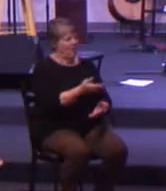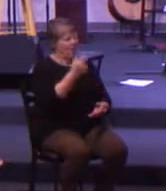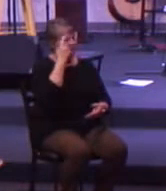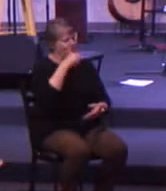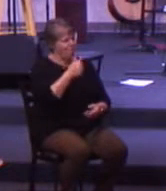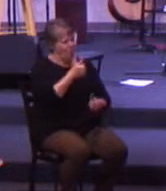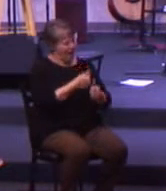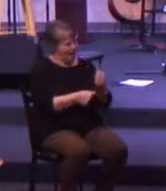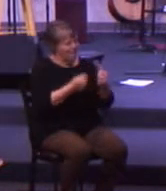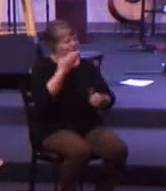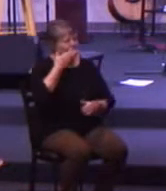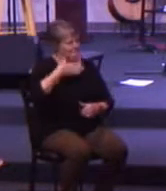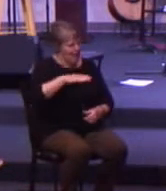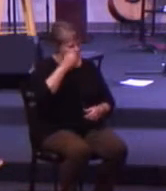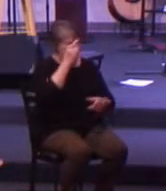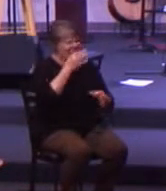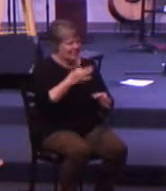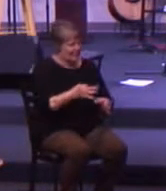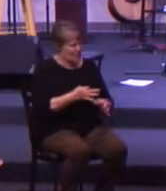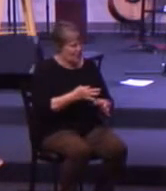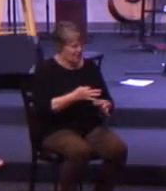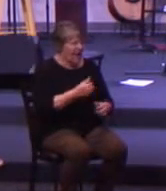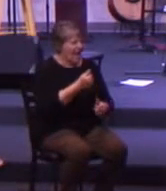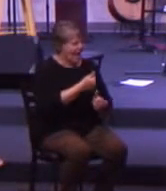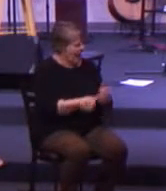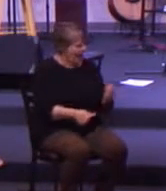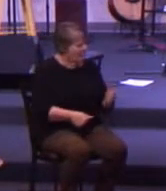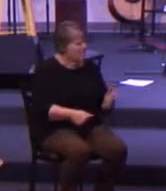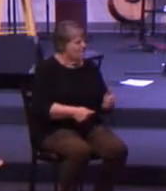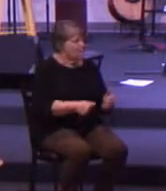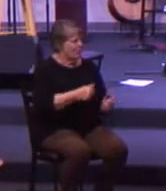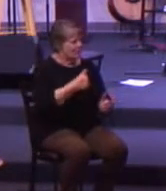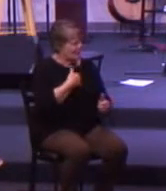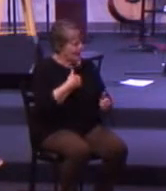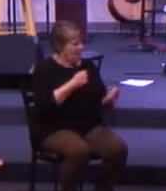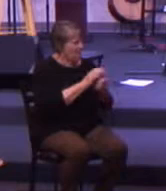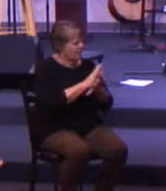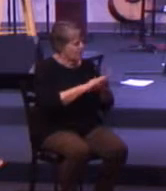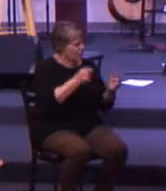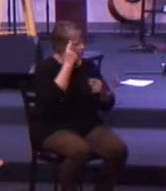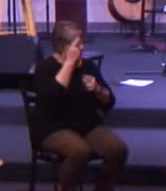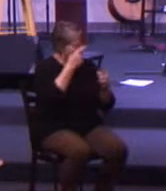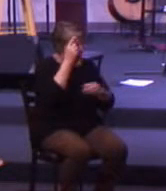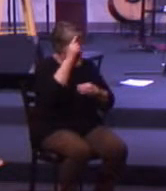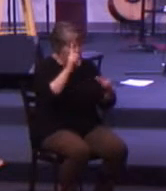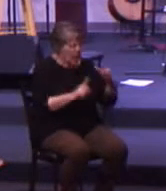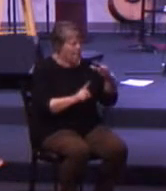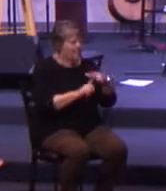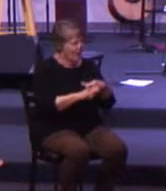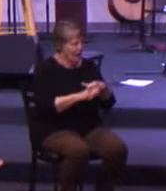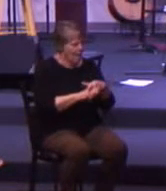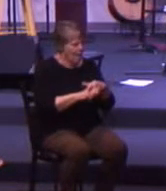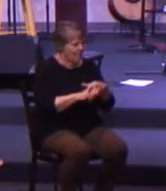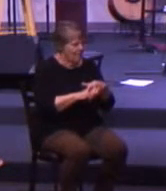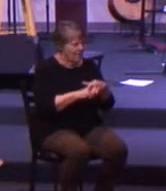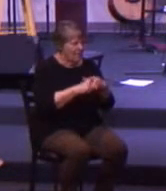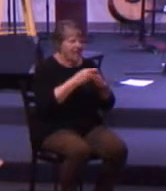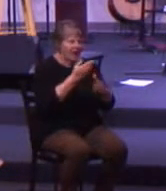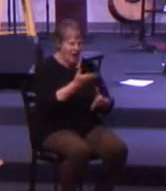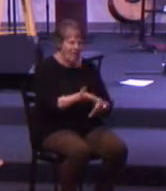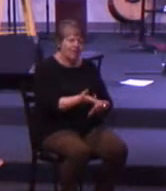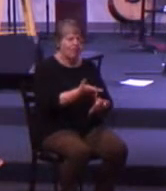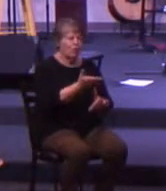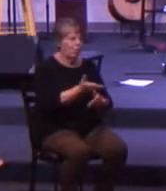You are present for every destructive, self-destructive thought that you have. Which I don't want that to like blame you or shame you, but what I do want it